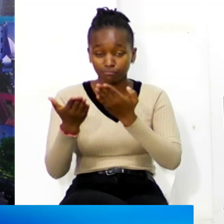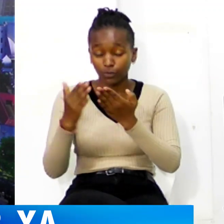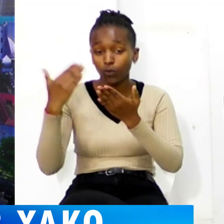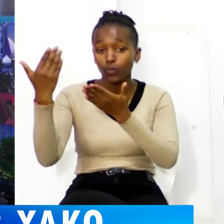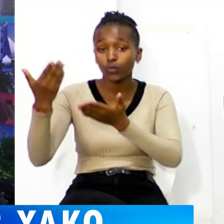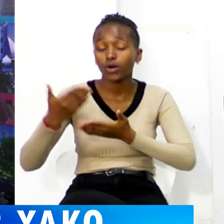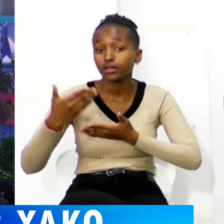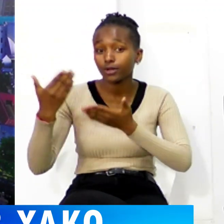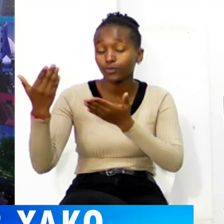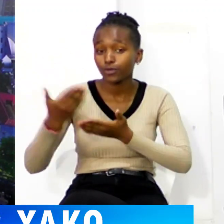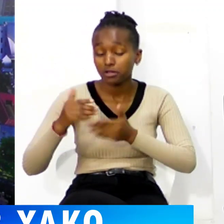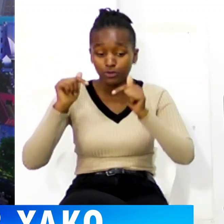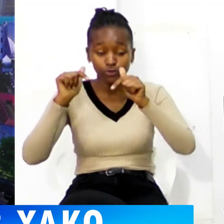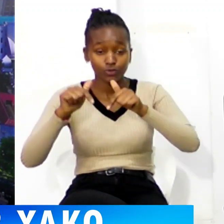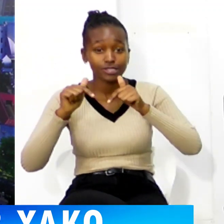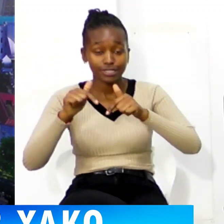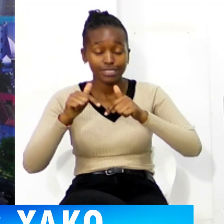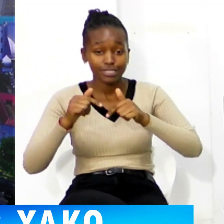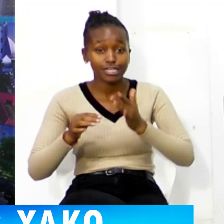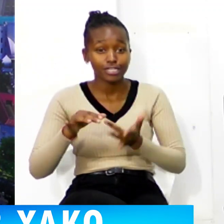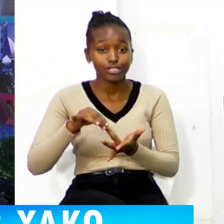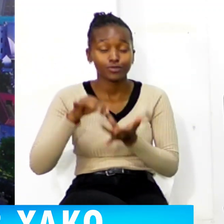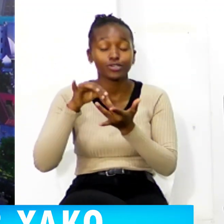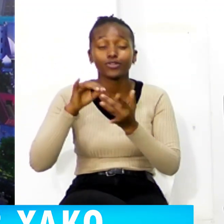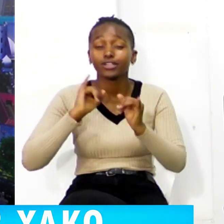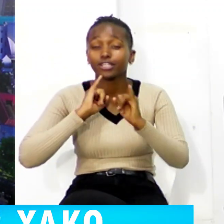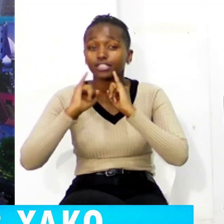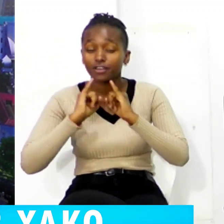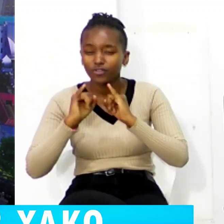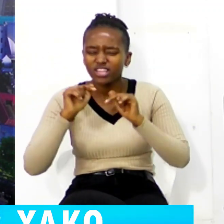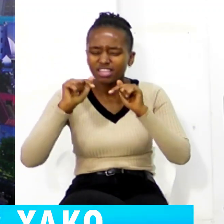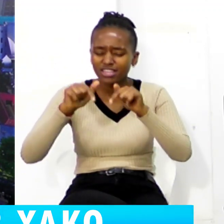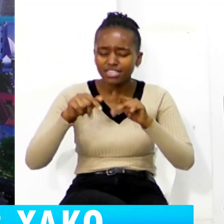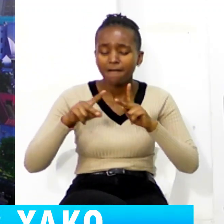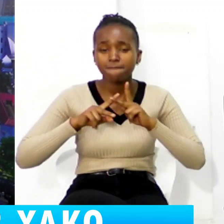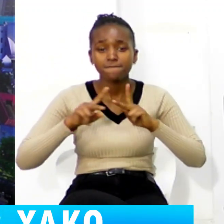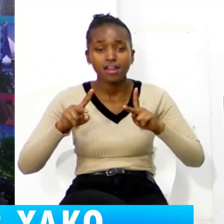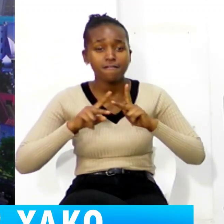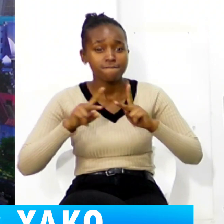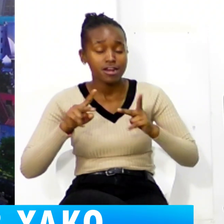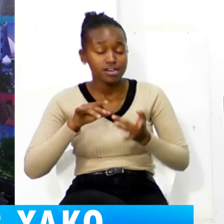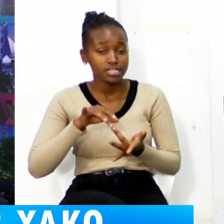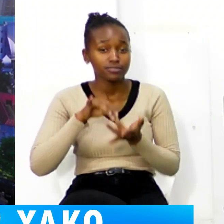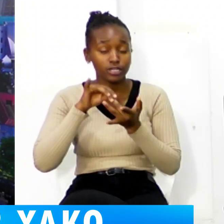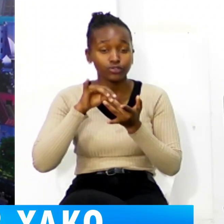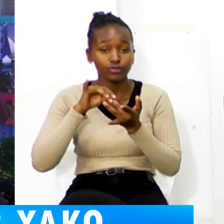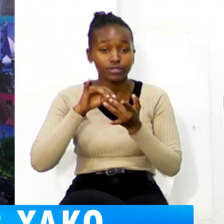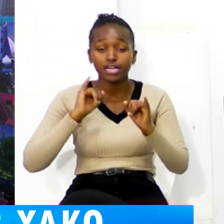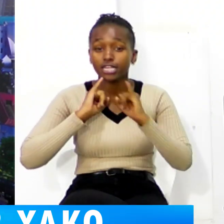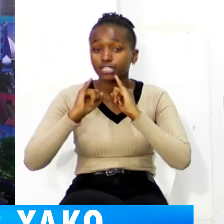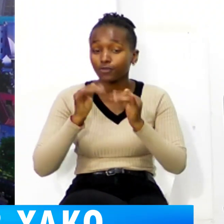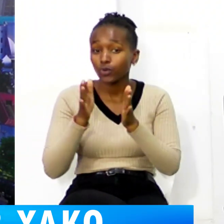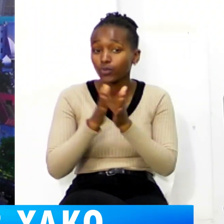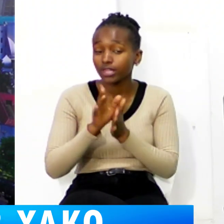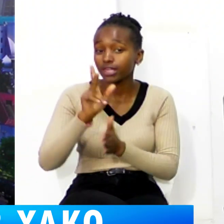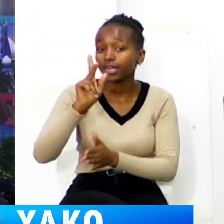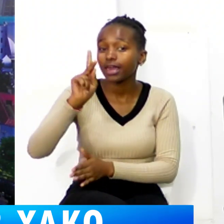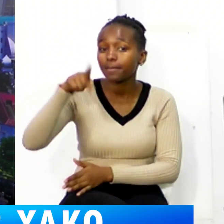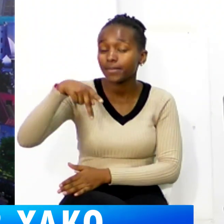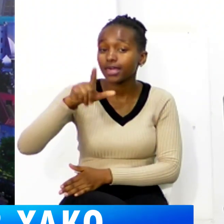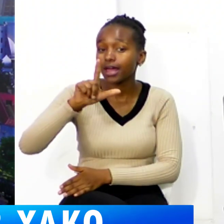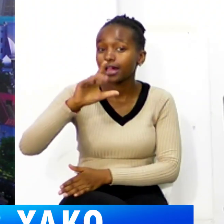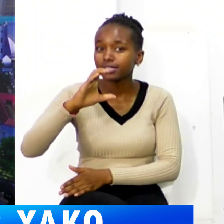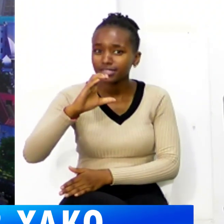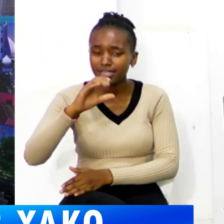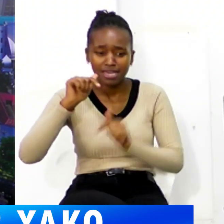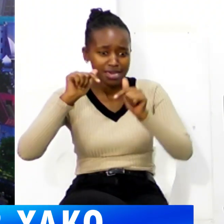Welcome to this special interview, the second interview with the KPLC. This is Science TV, the only